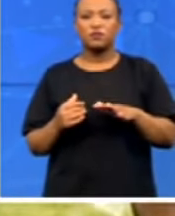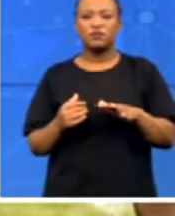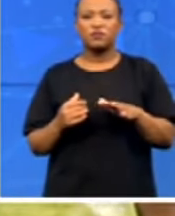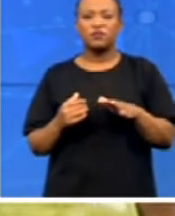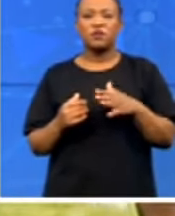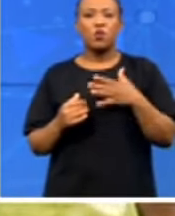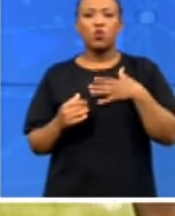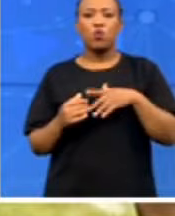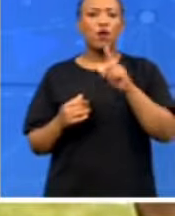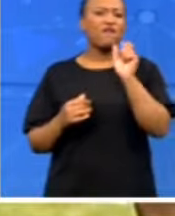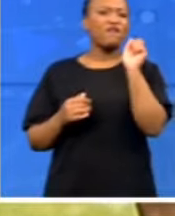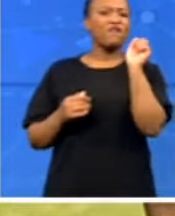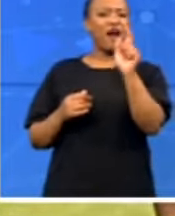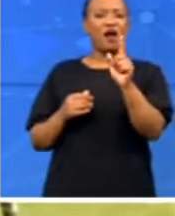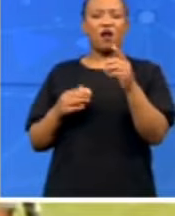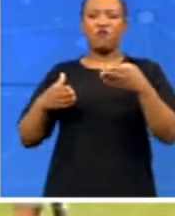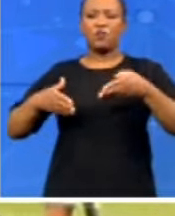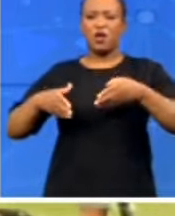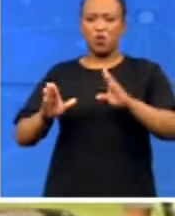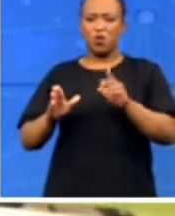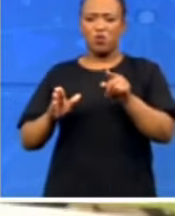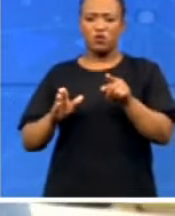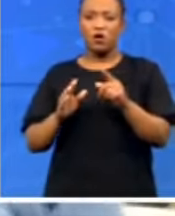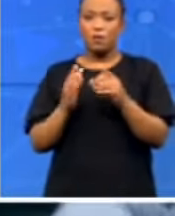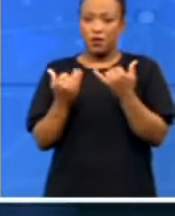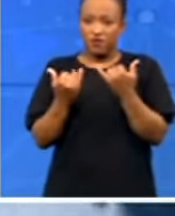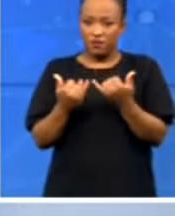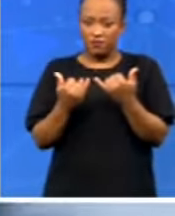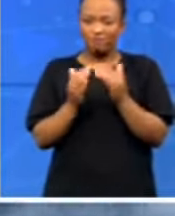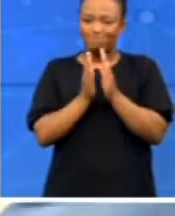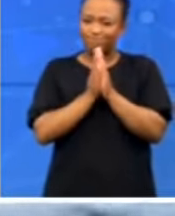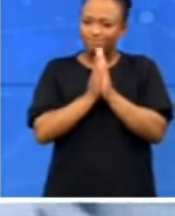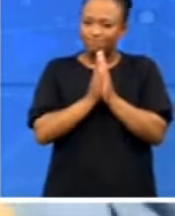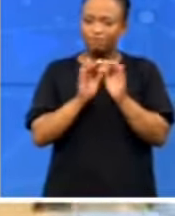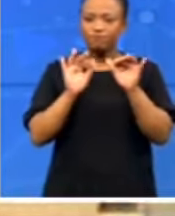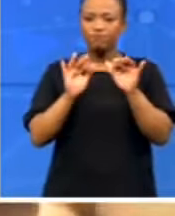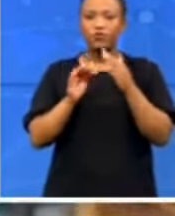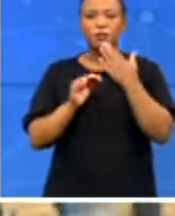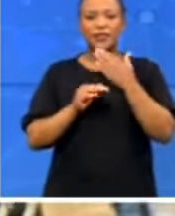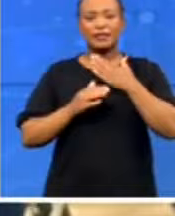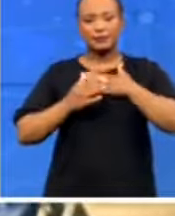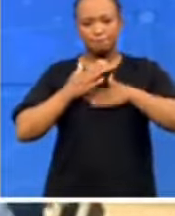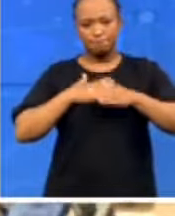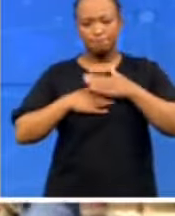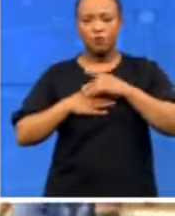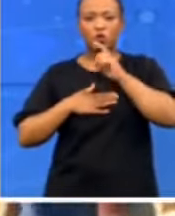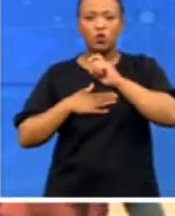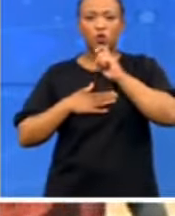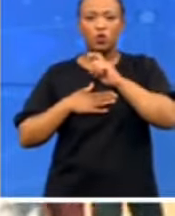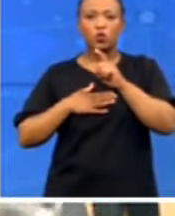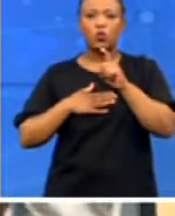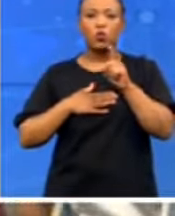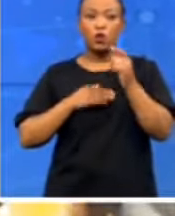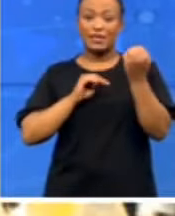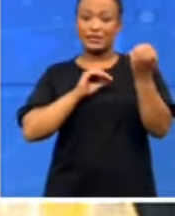itself. However, in the meantime, we are asking our people to please use the directions, or rather the diversions that